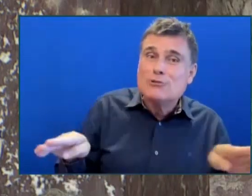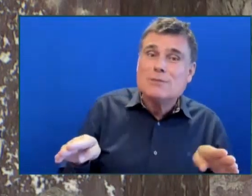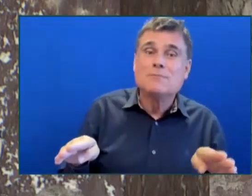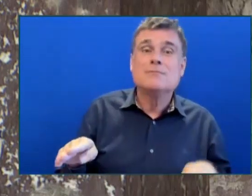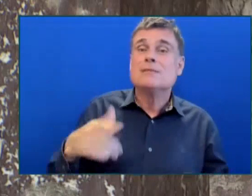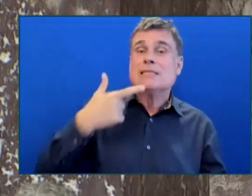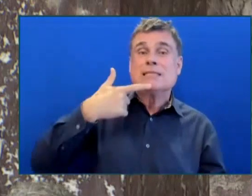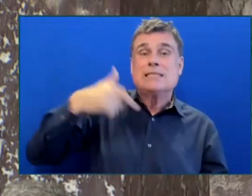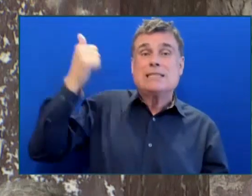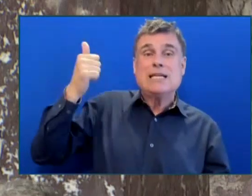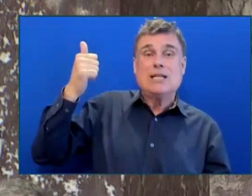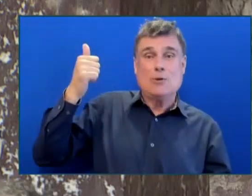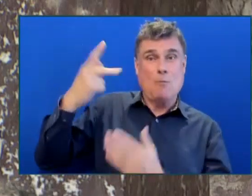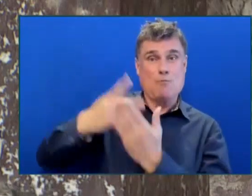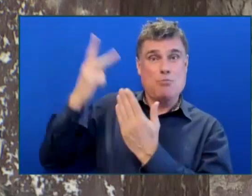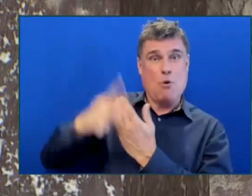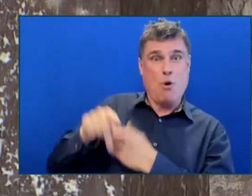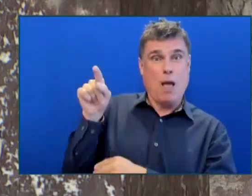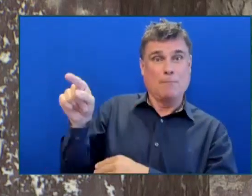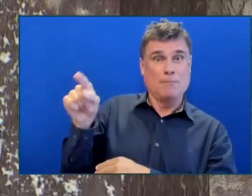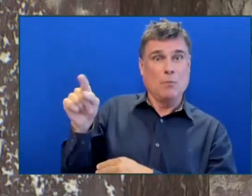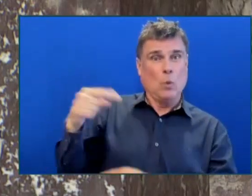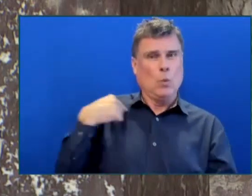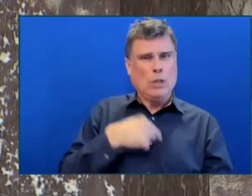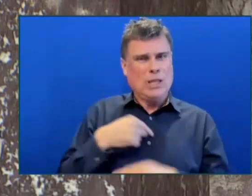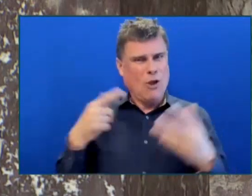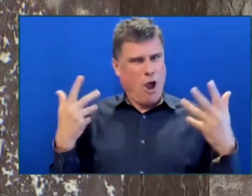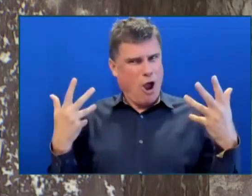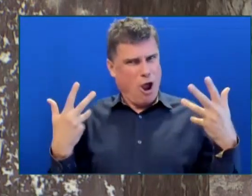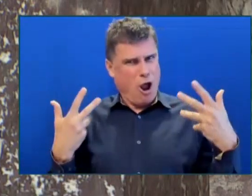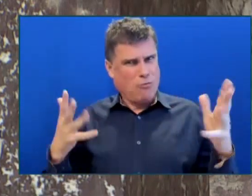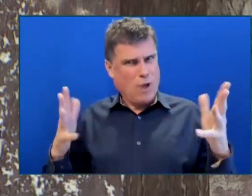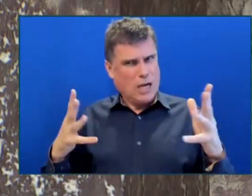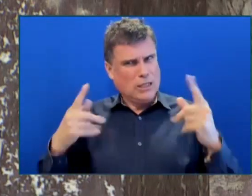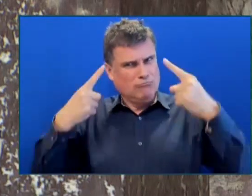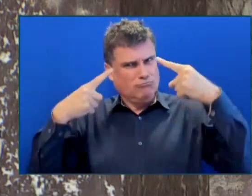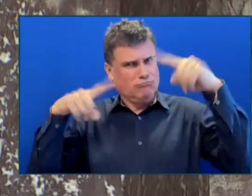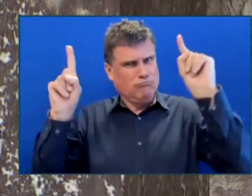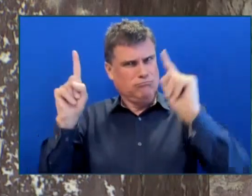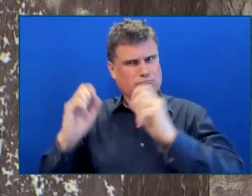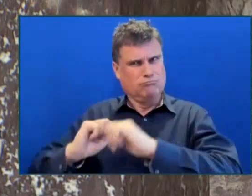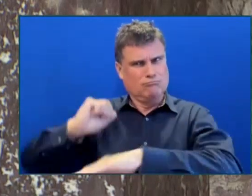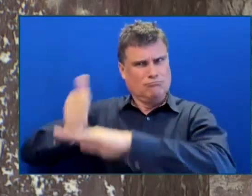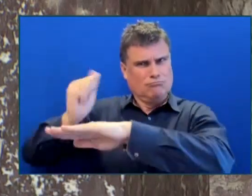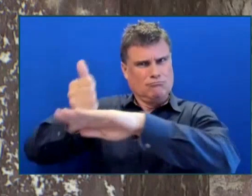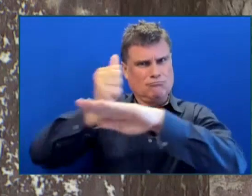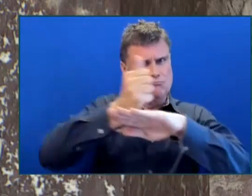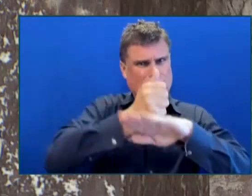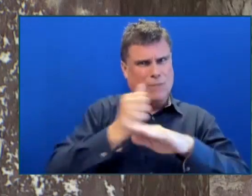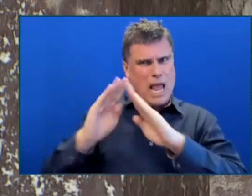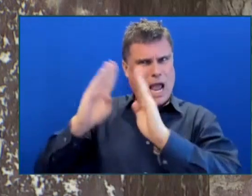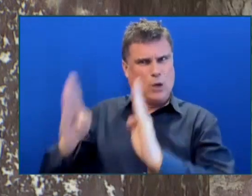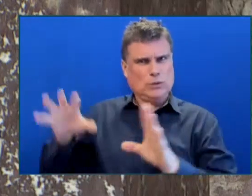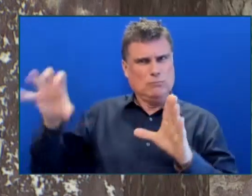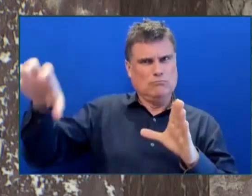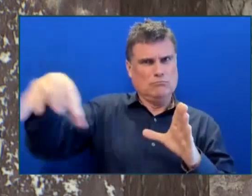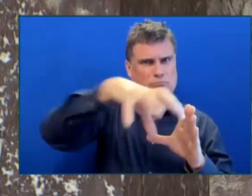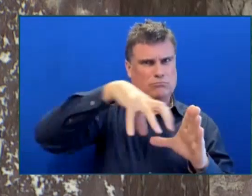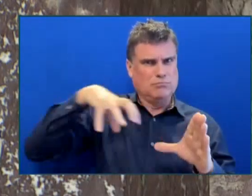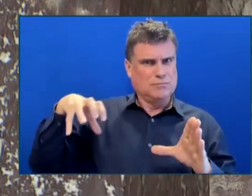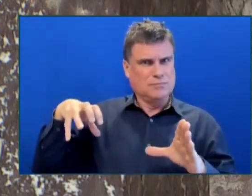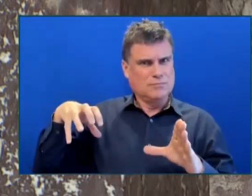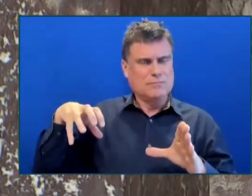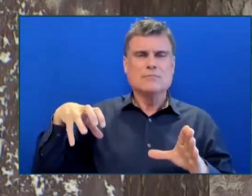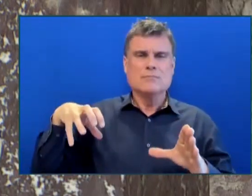we've already had building housing in British Columbia, we know we're decades behind. We know there's decades of underinvestment in this